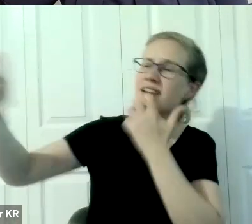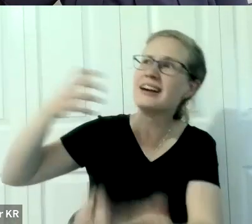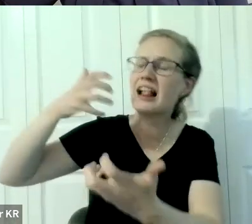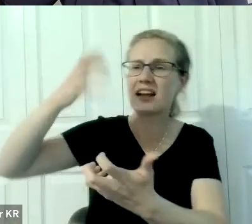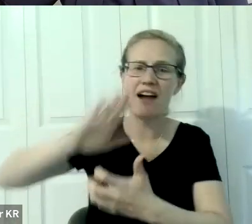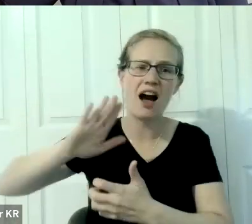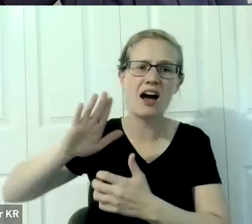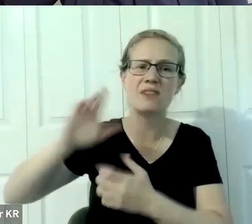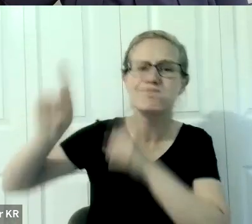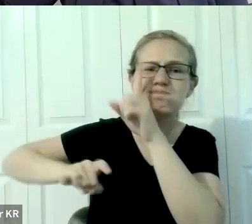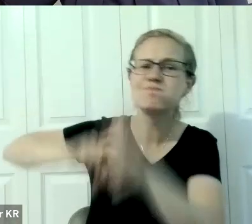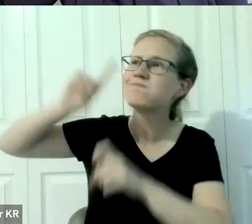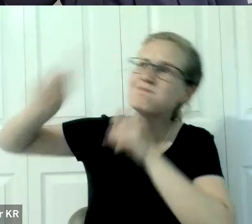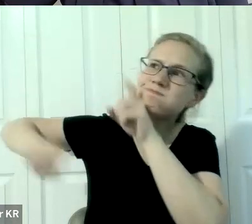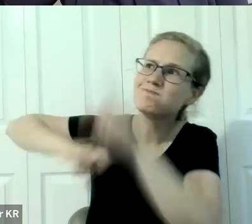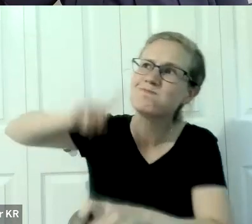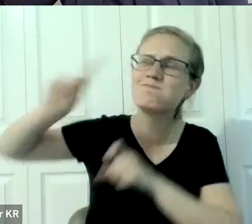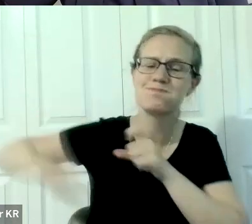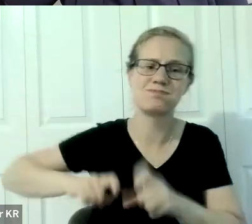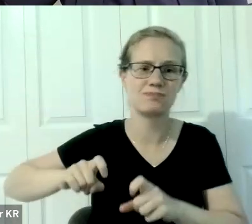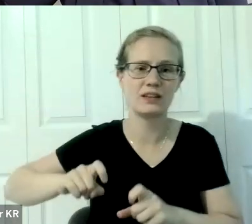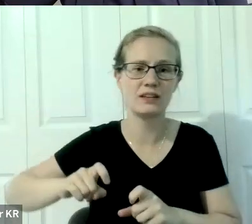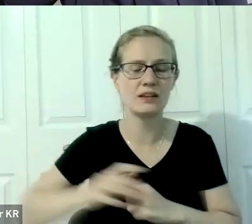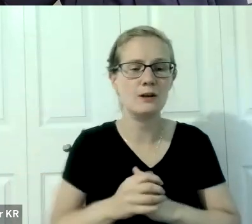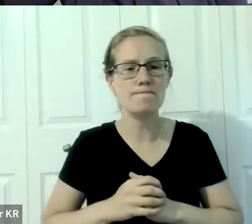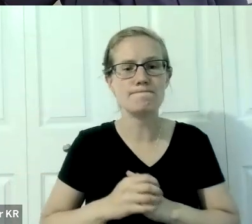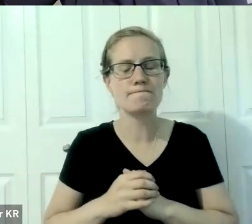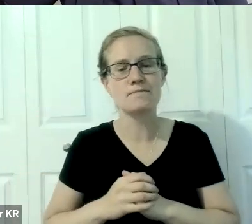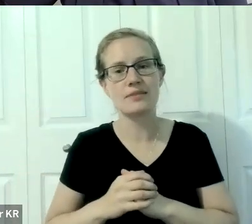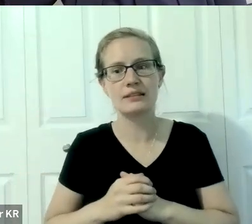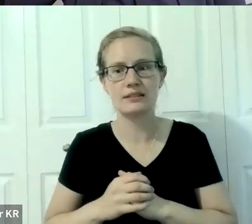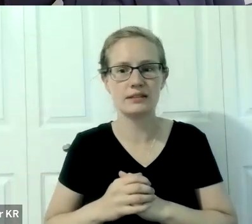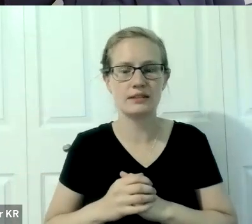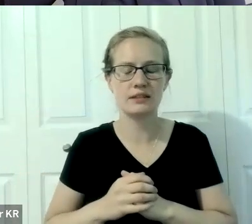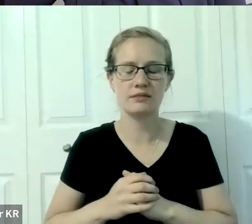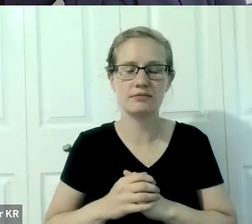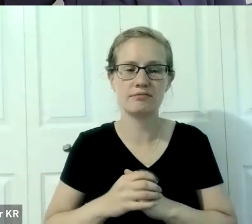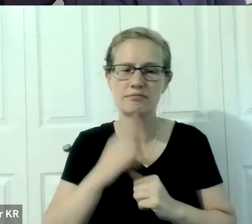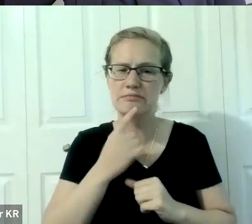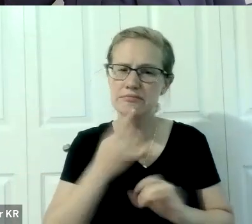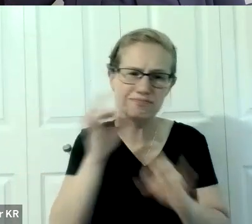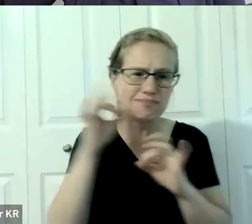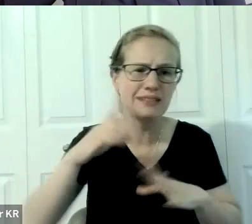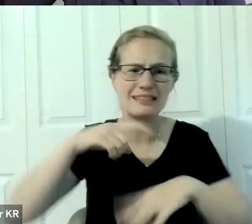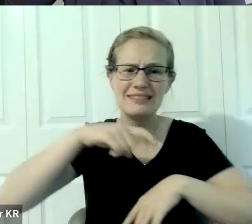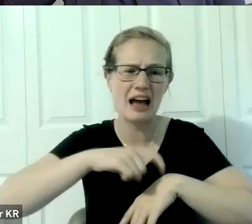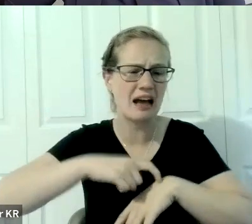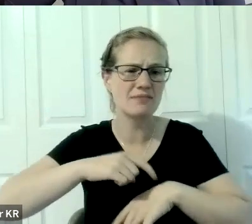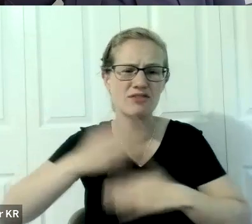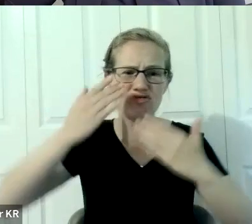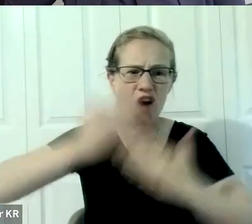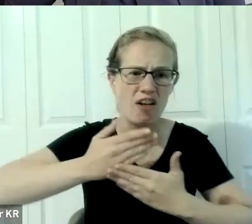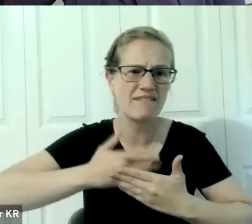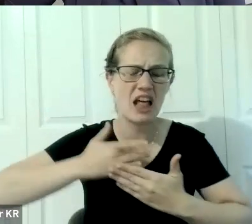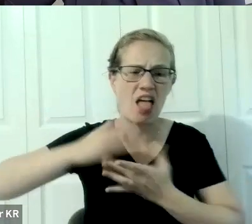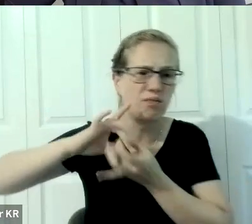was questioning. There have been severe periods of darkness where I didn't feel His presence